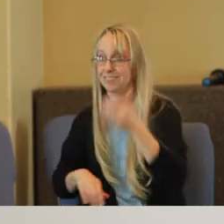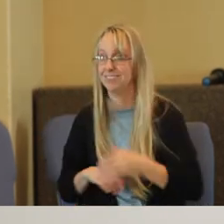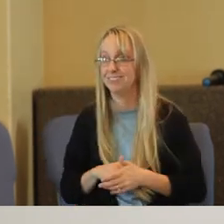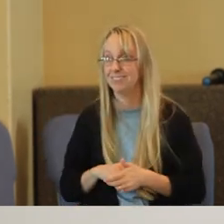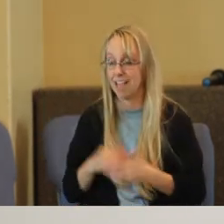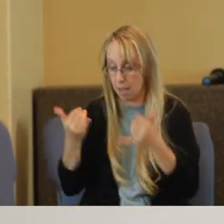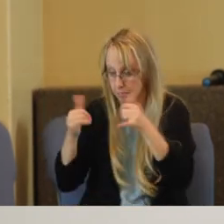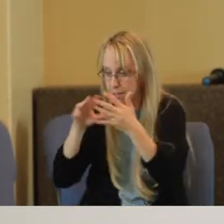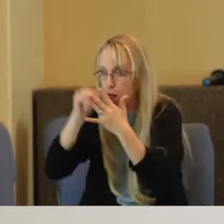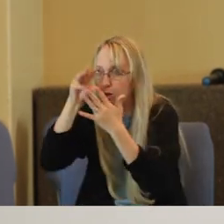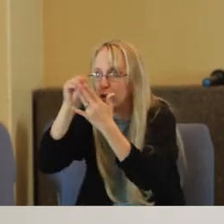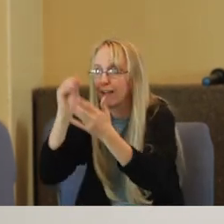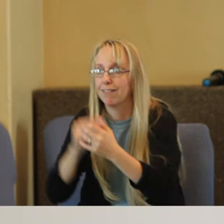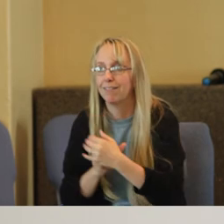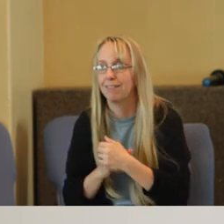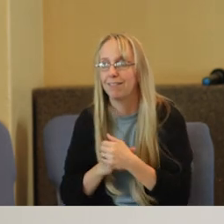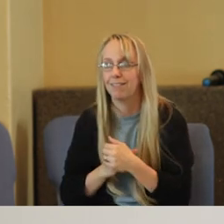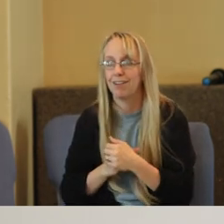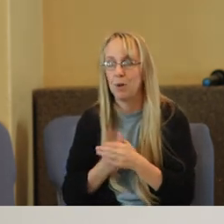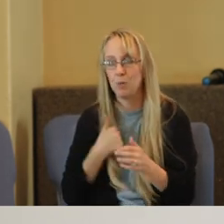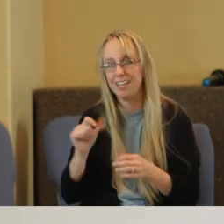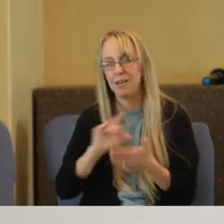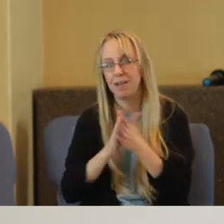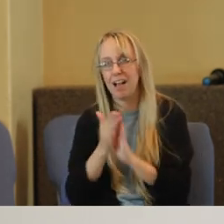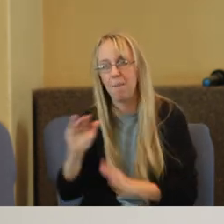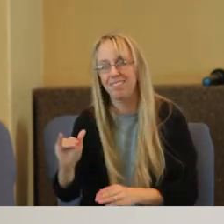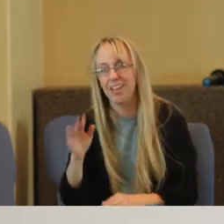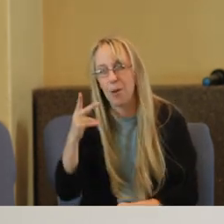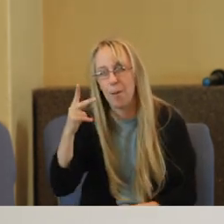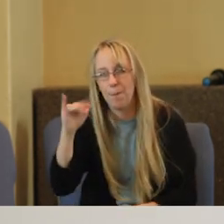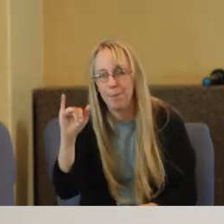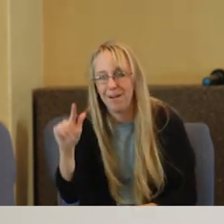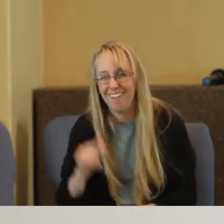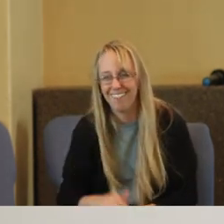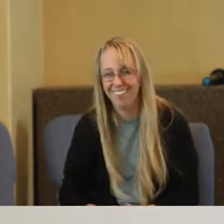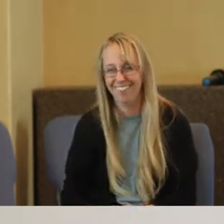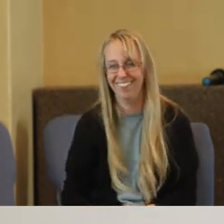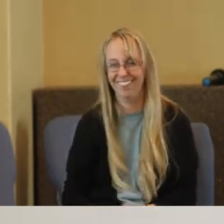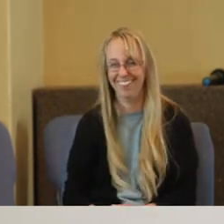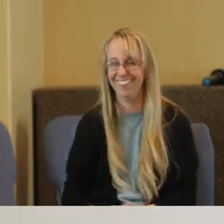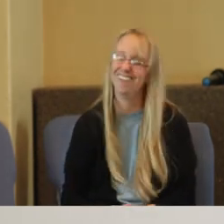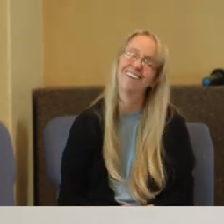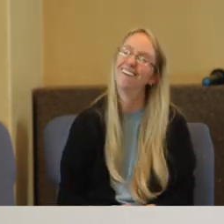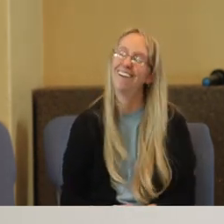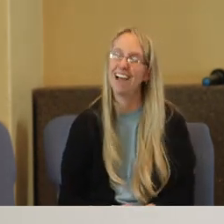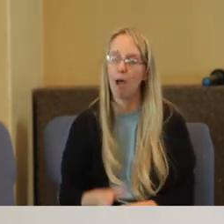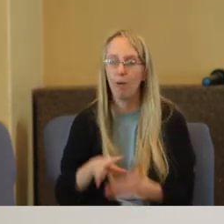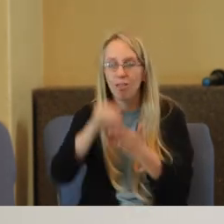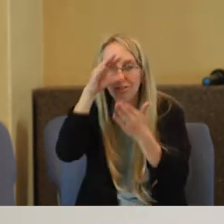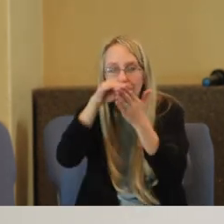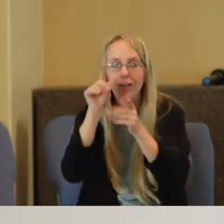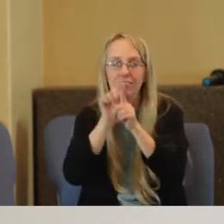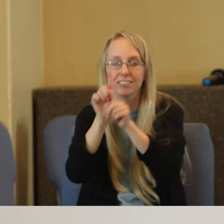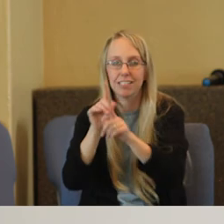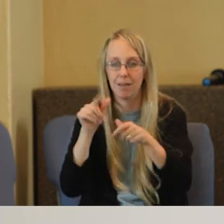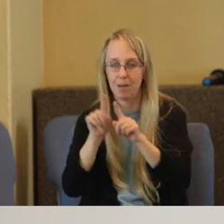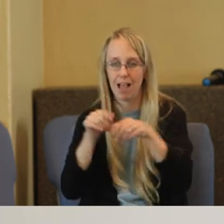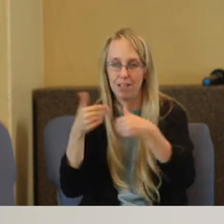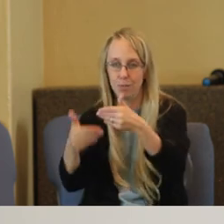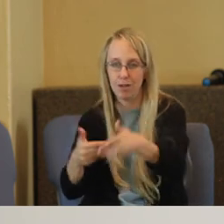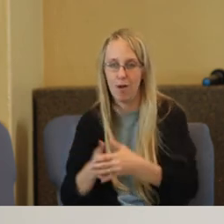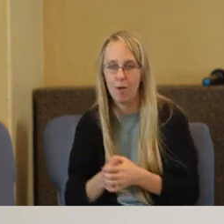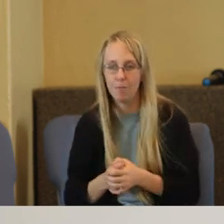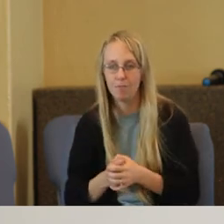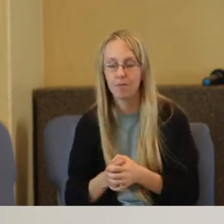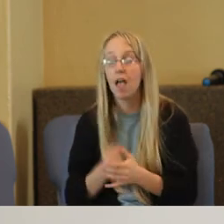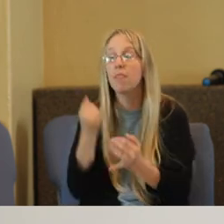okay? We need to be a little Paul's. We need to continue to learn and yet disciple as we go. Then the last